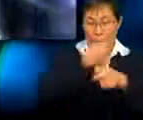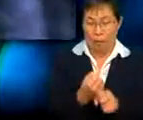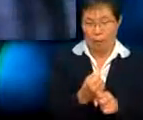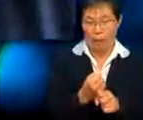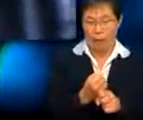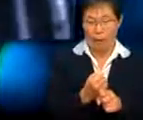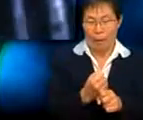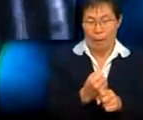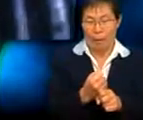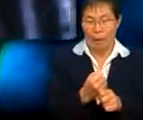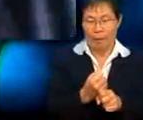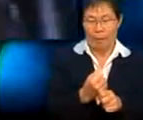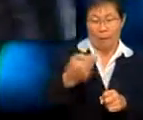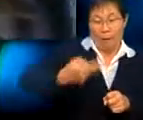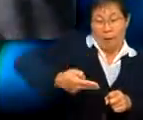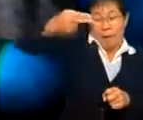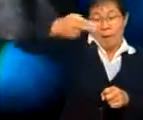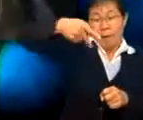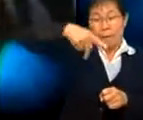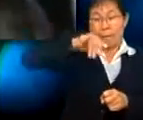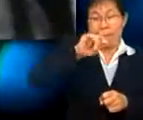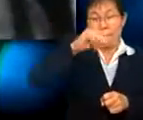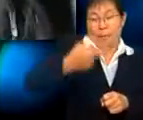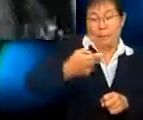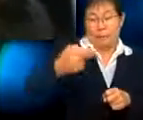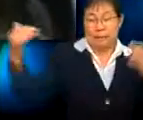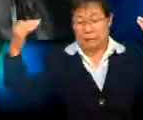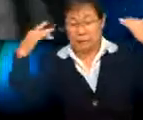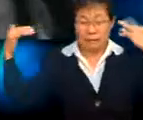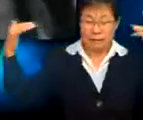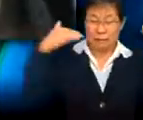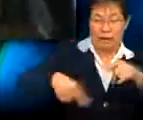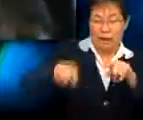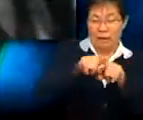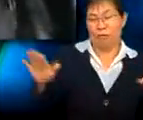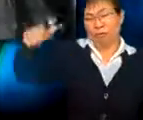It produces a burst of a high-pitched sound as it flies.